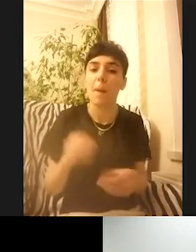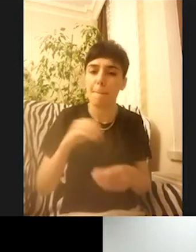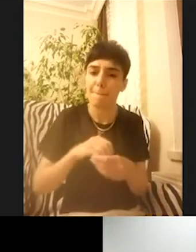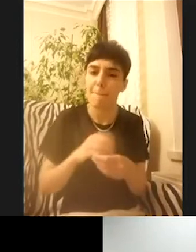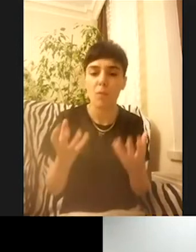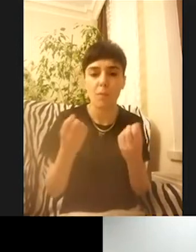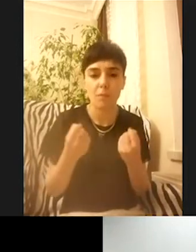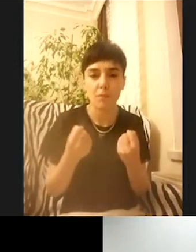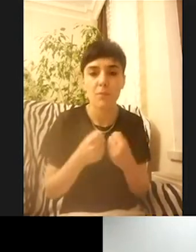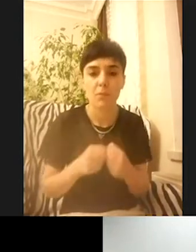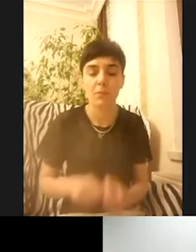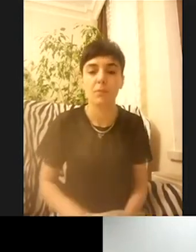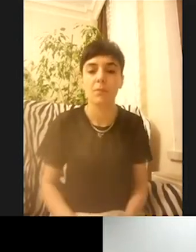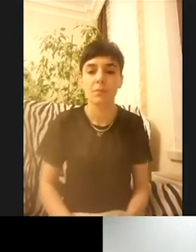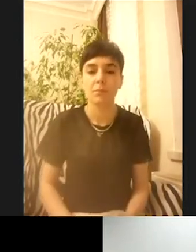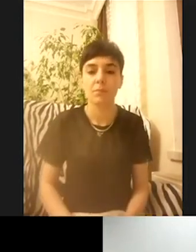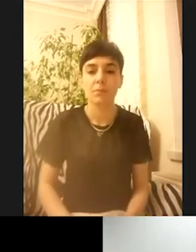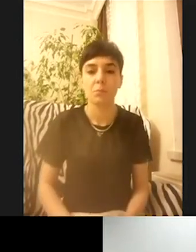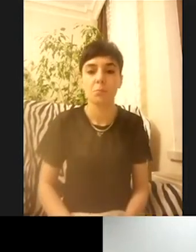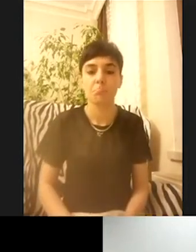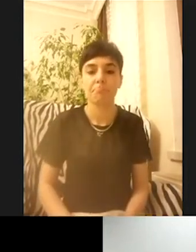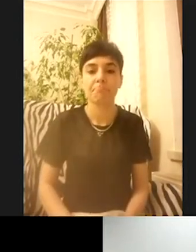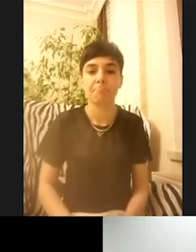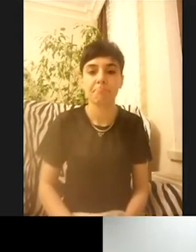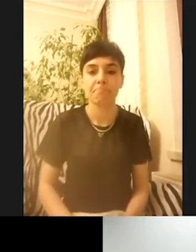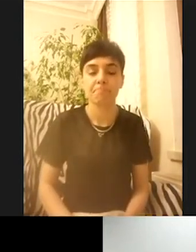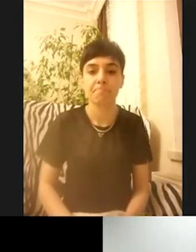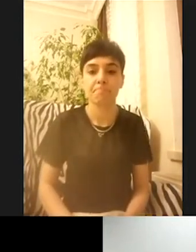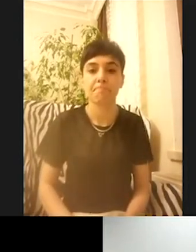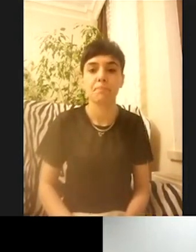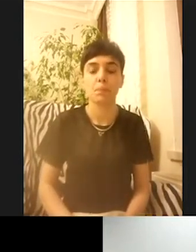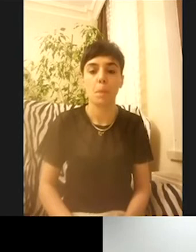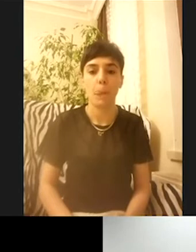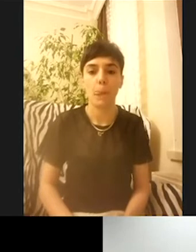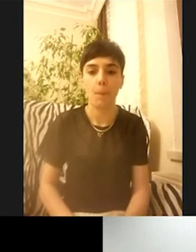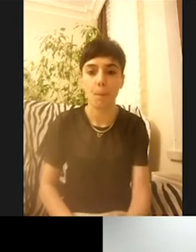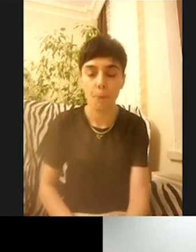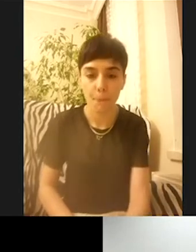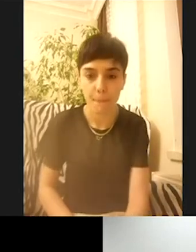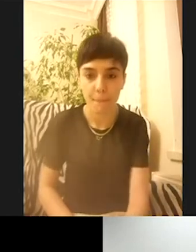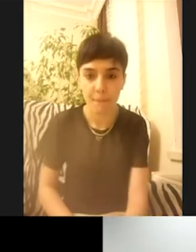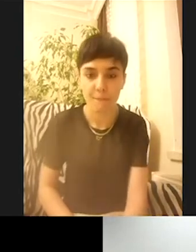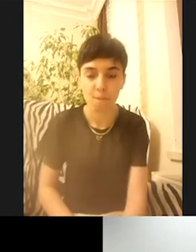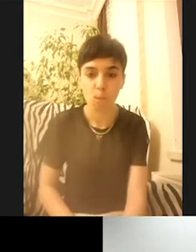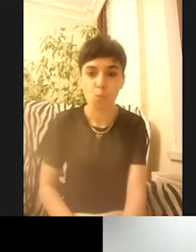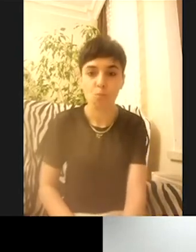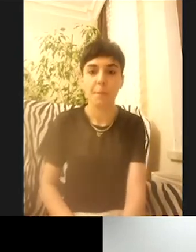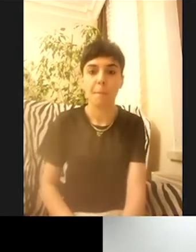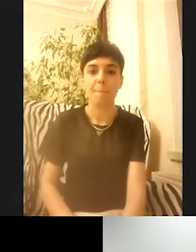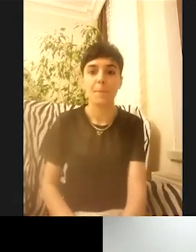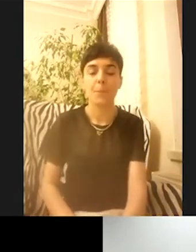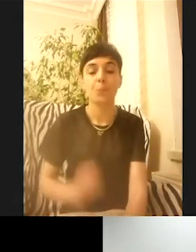and the way that the architecture of nightlife is super ableist. That's just one element. And I just wanted to